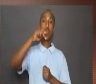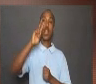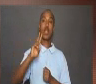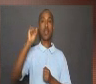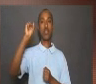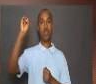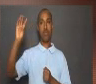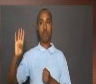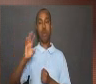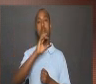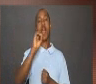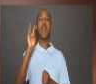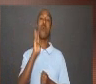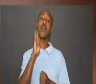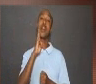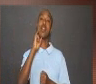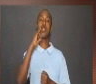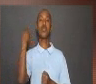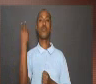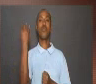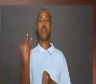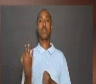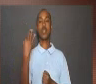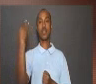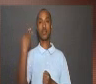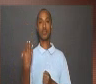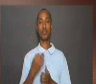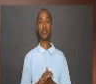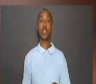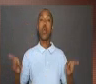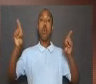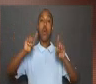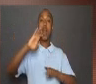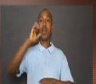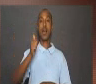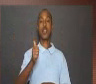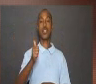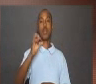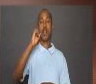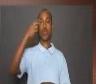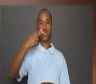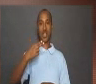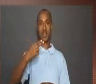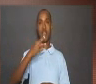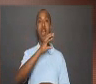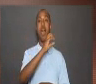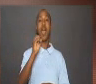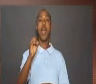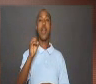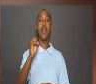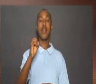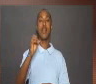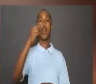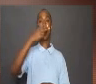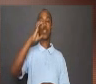sulfate and water are formed. When calcium hydroxide and